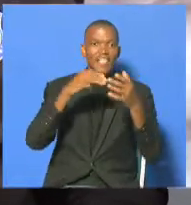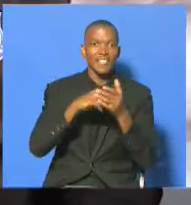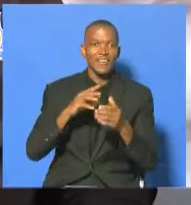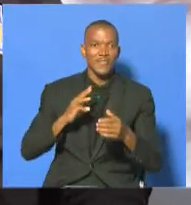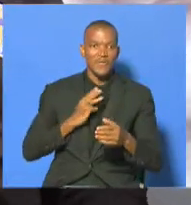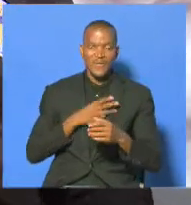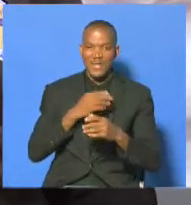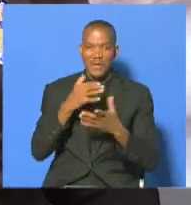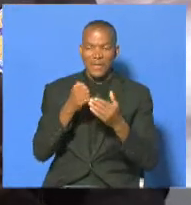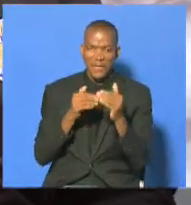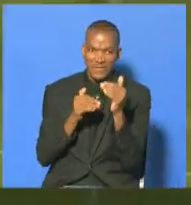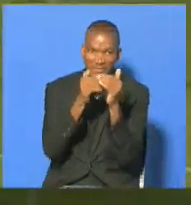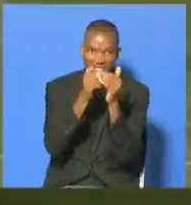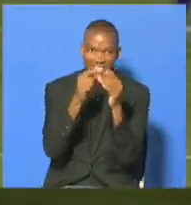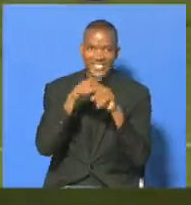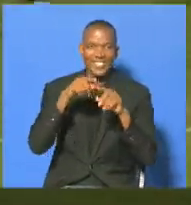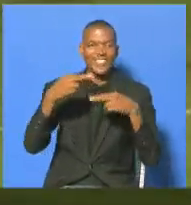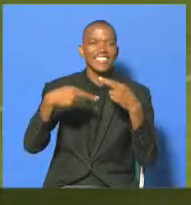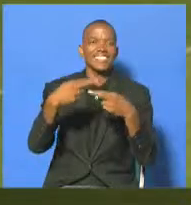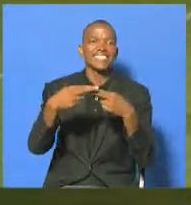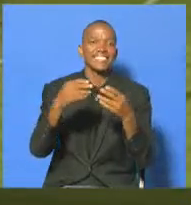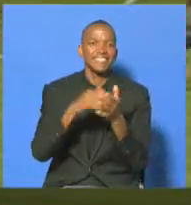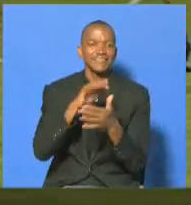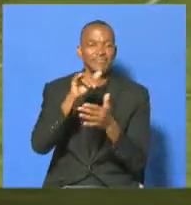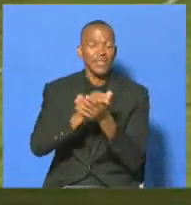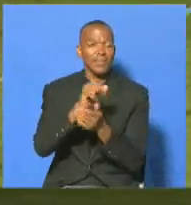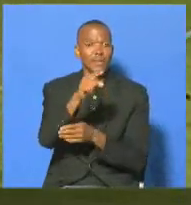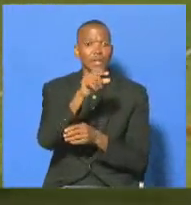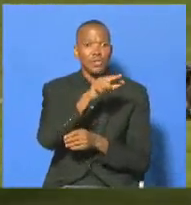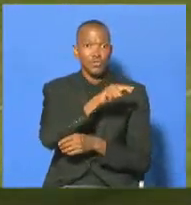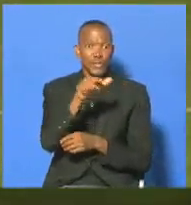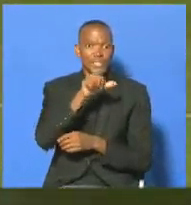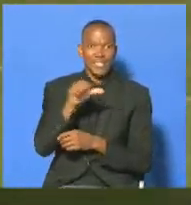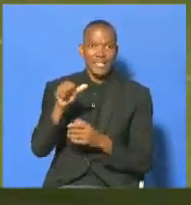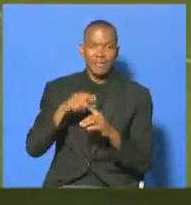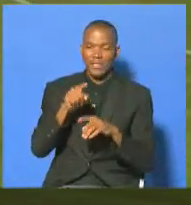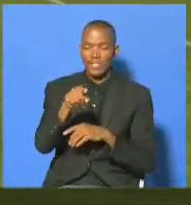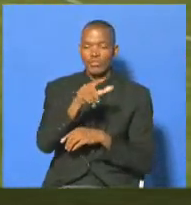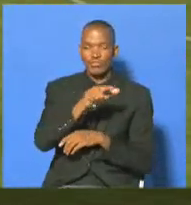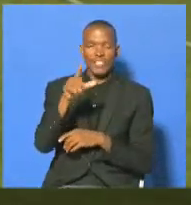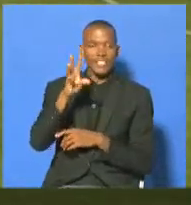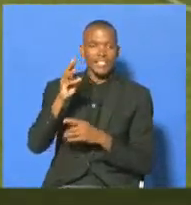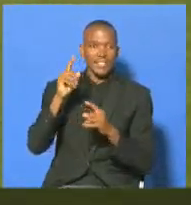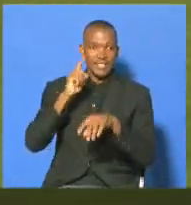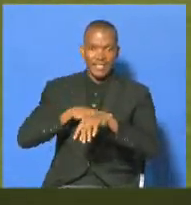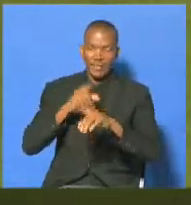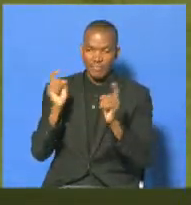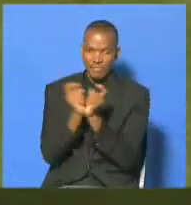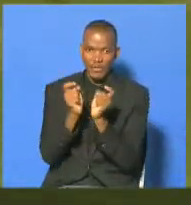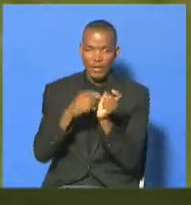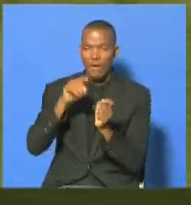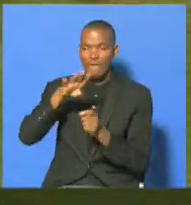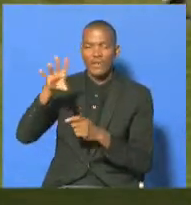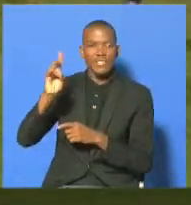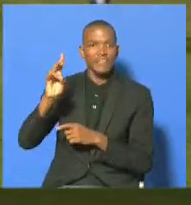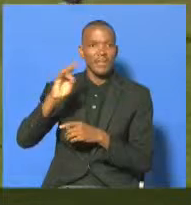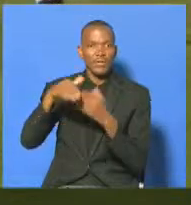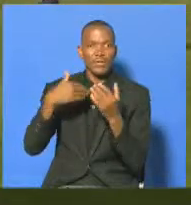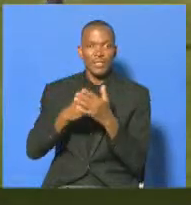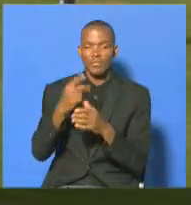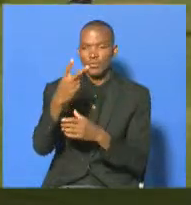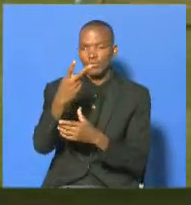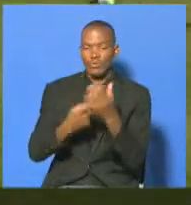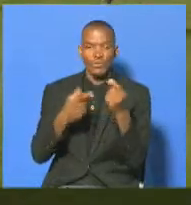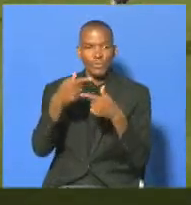Rollers. Since 2010, this will be the 26th Gaborone derby, with 47 goals having been scored between the